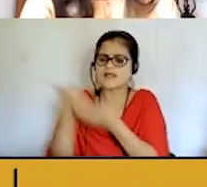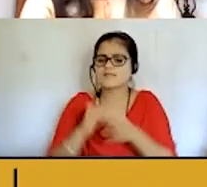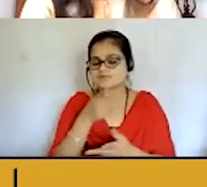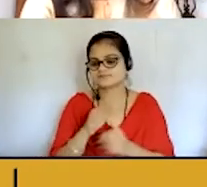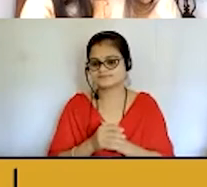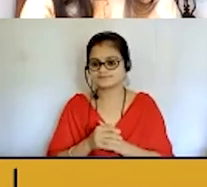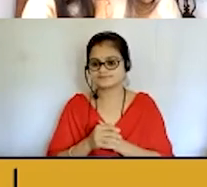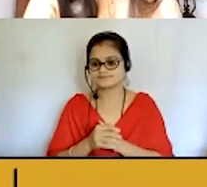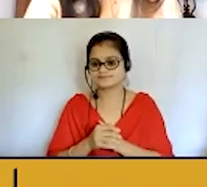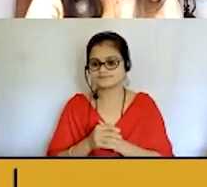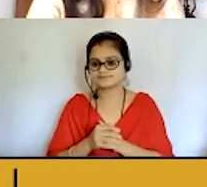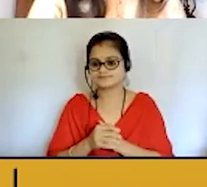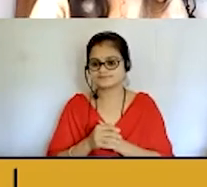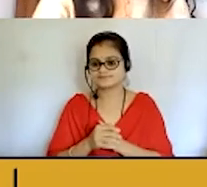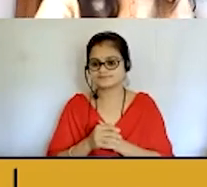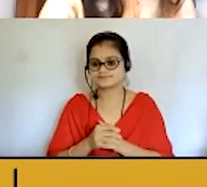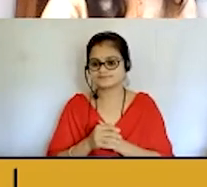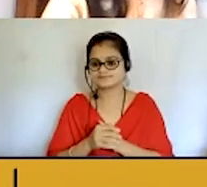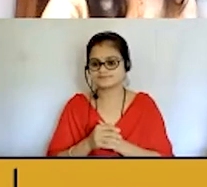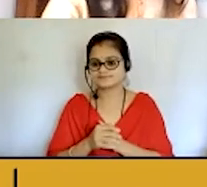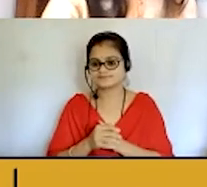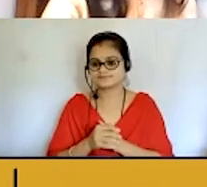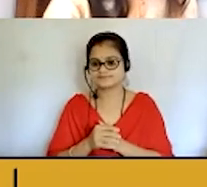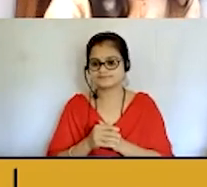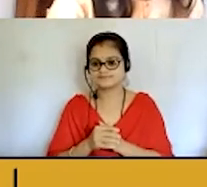apparently Lord Brahma has a